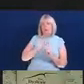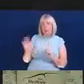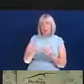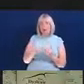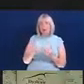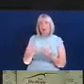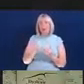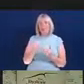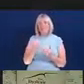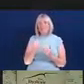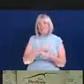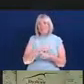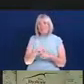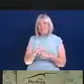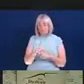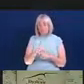new starter.